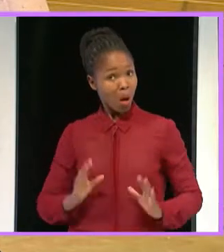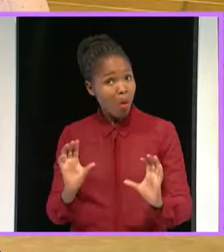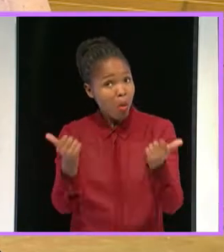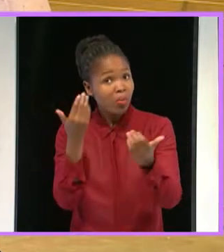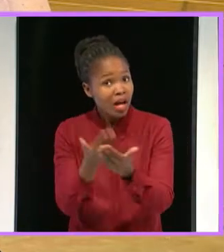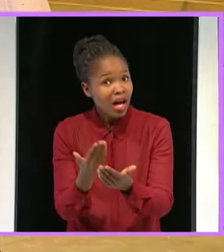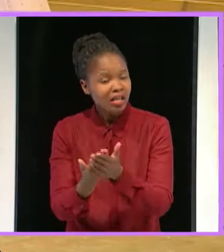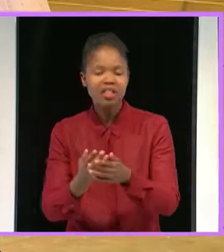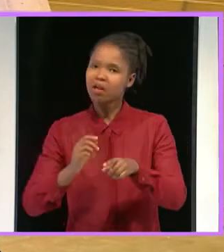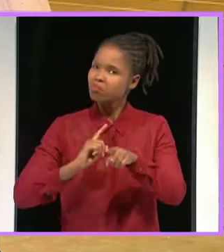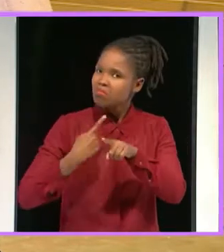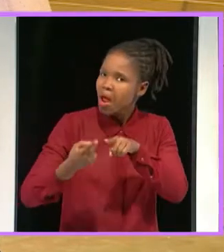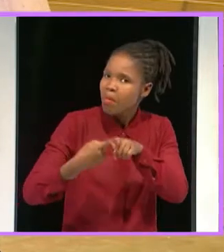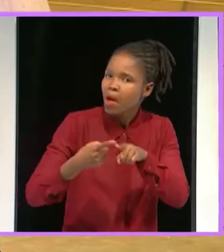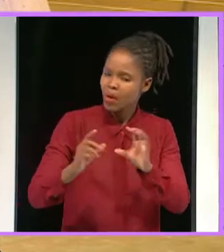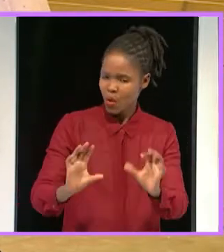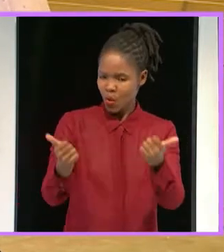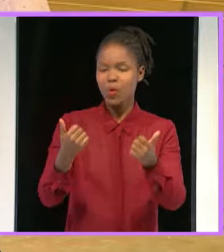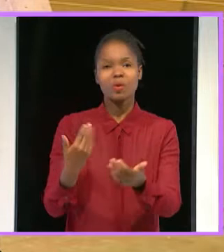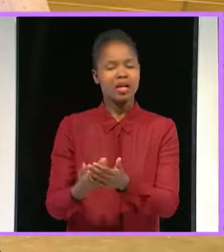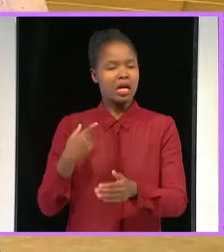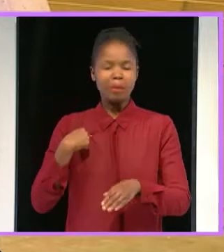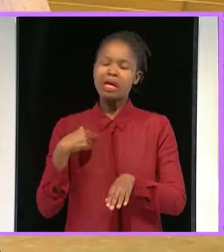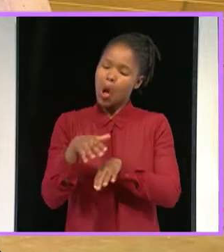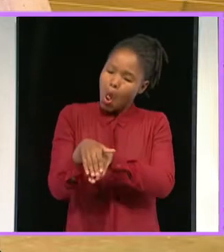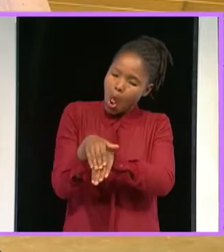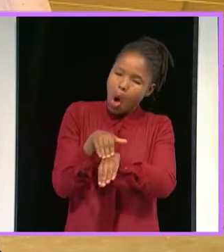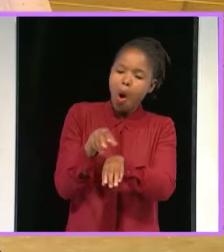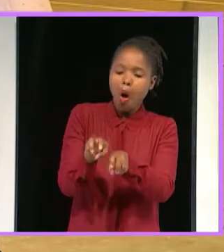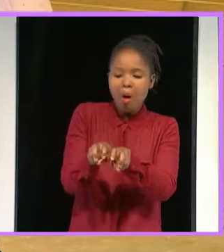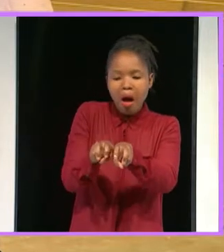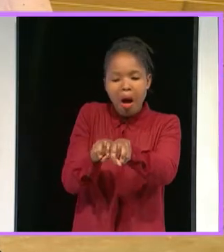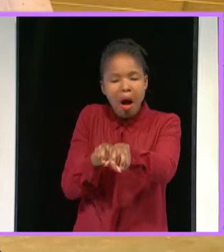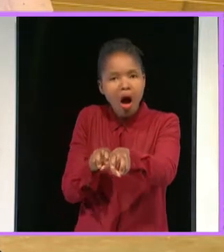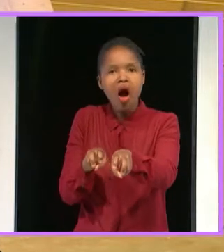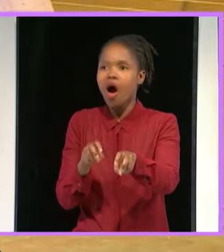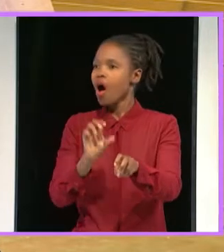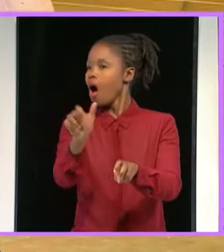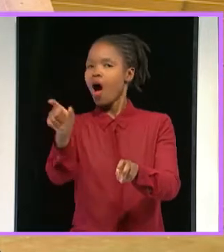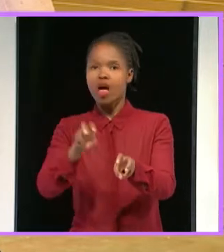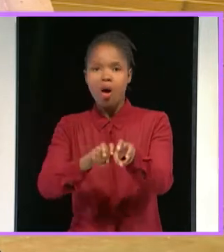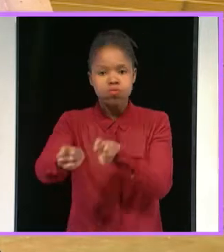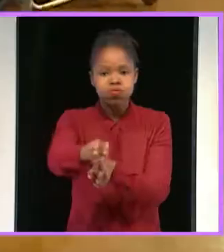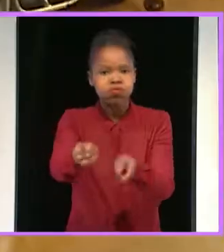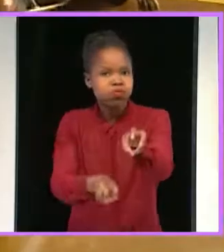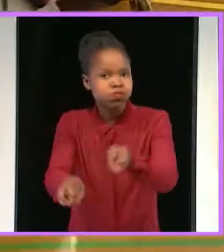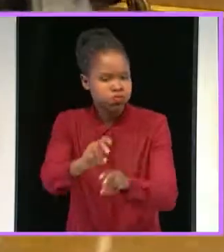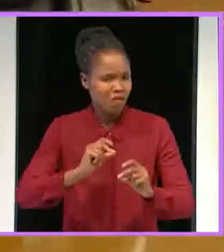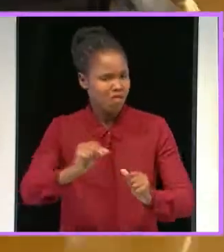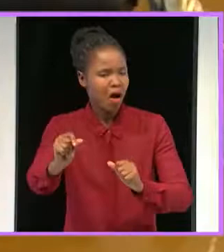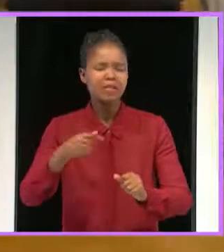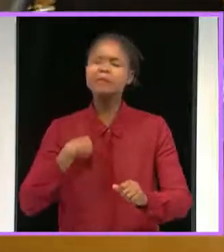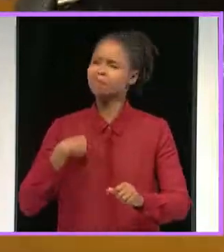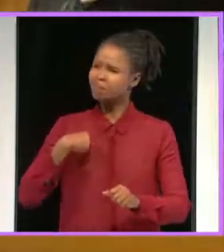was quite a few guys a hell of a lot faster. I called myself the snail because I'm just as slow as a ardent snail.